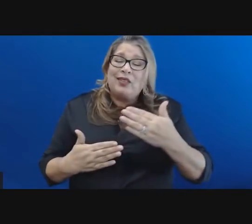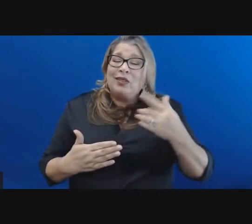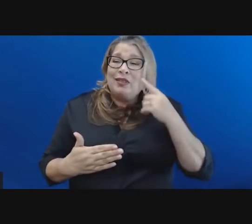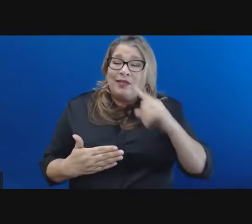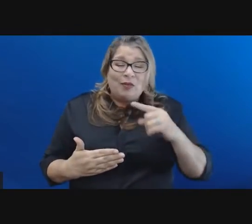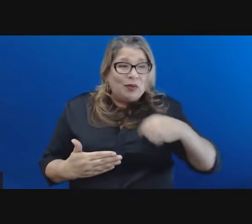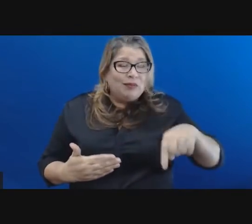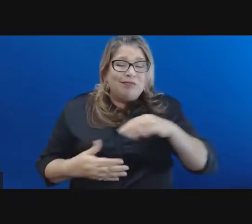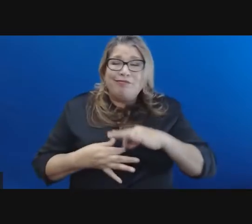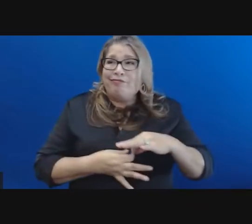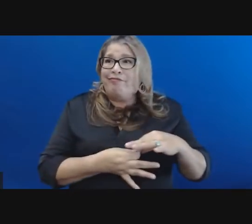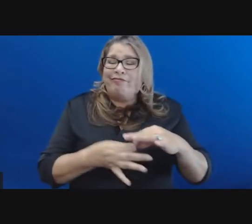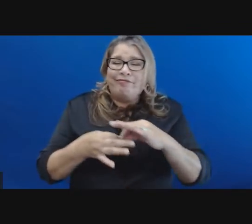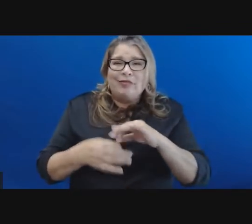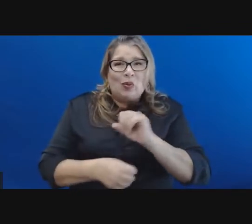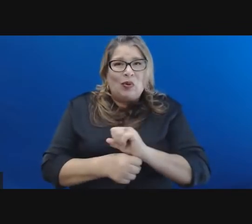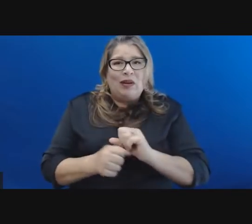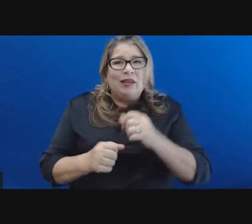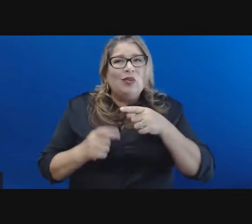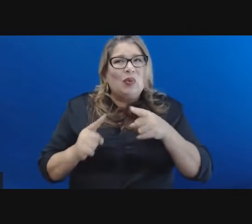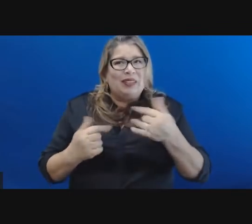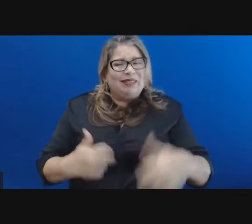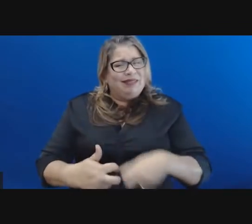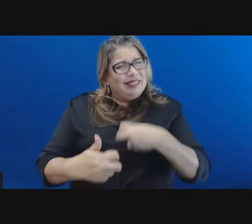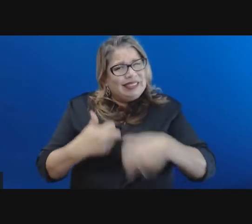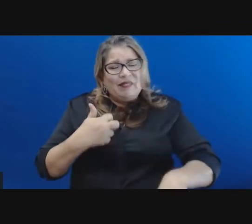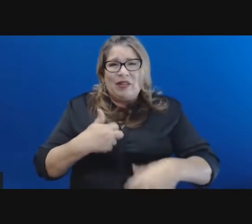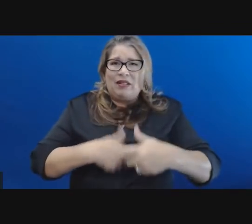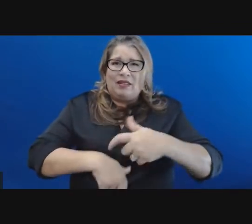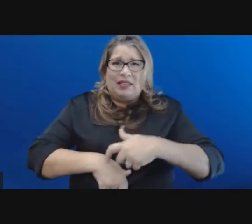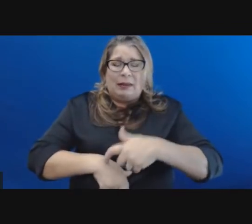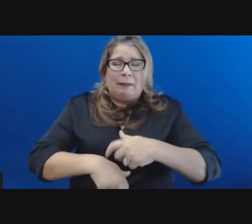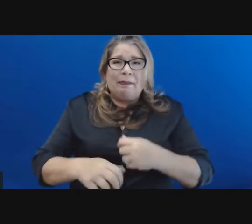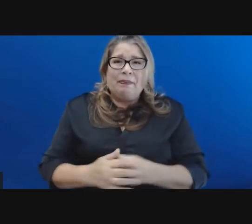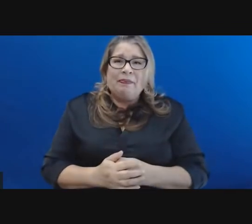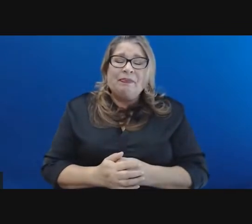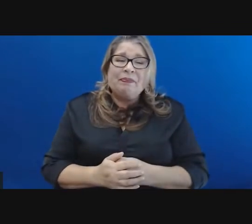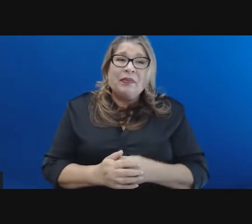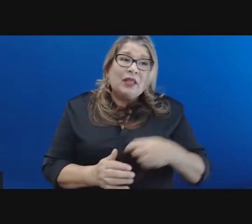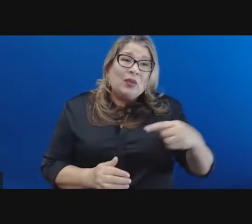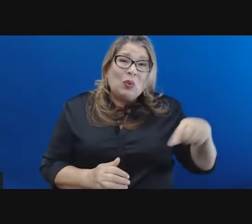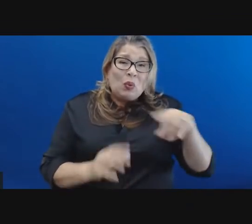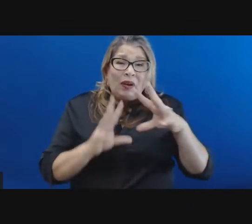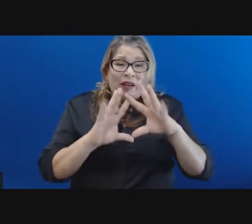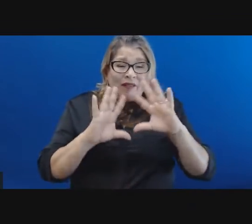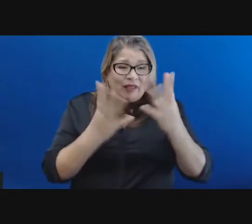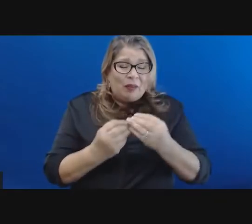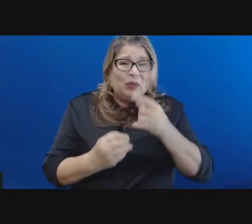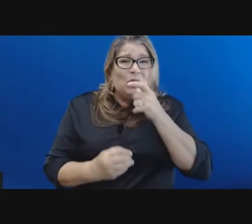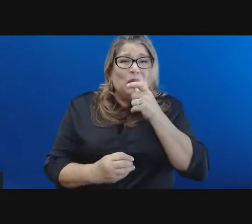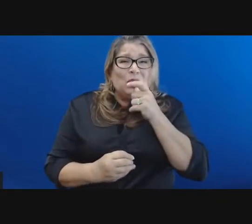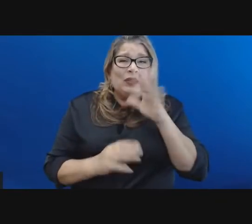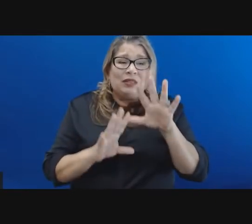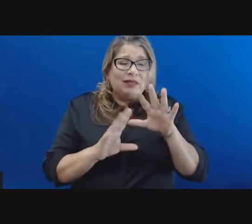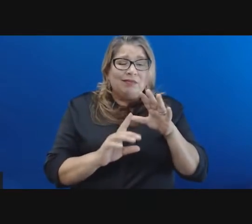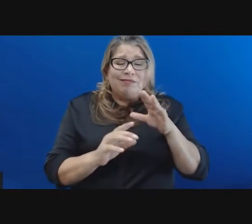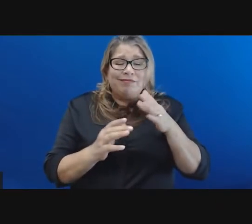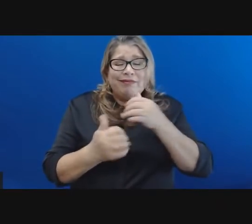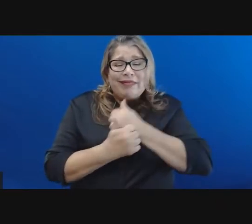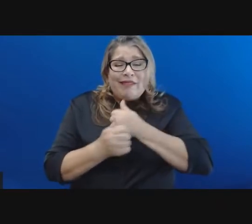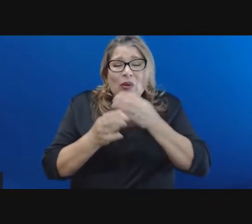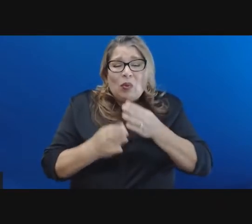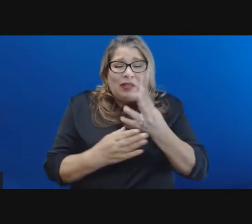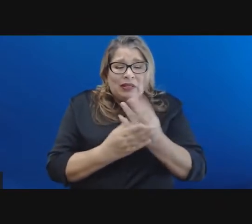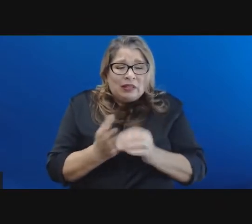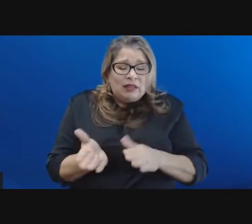what has been a very difficult and dark time. To the families who have lost loved ones, my heart and thoughts are with you.